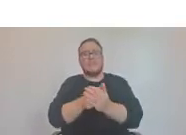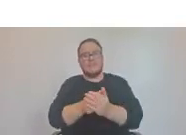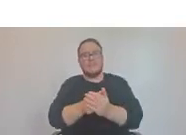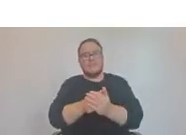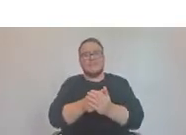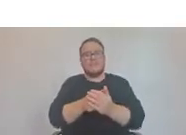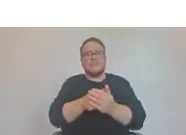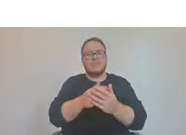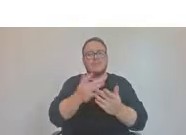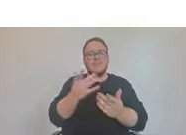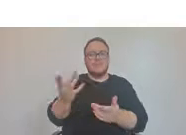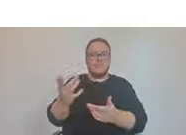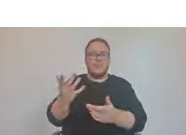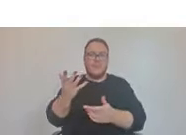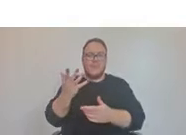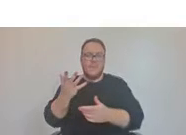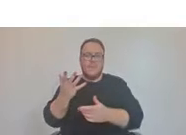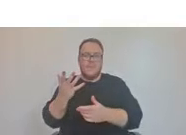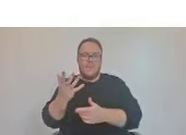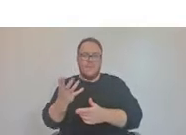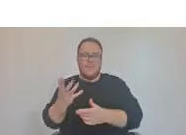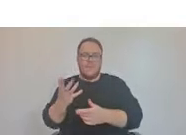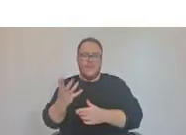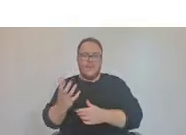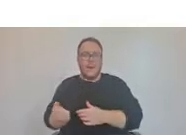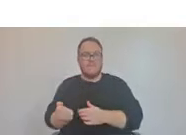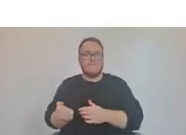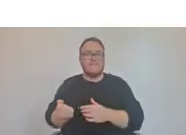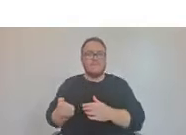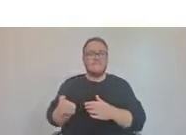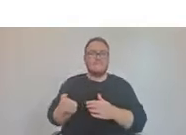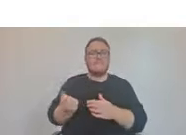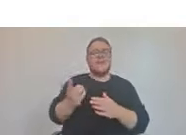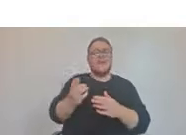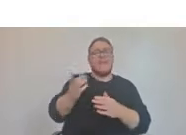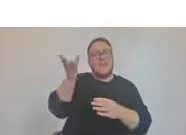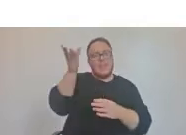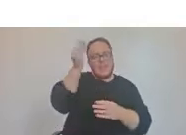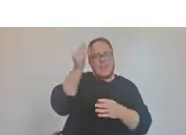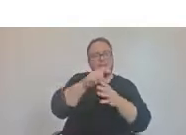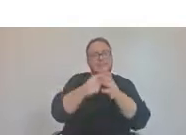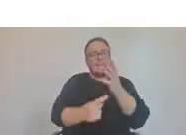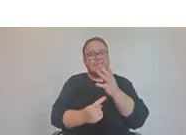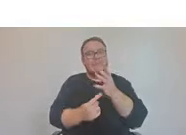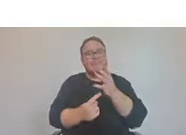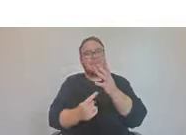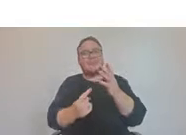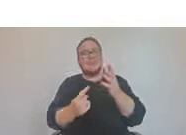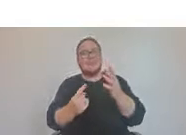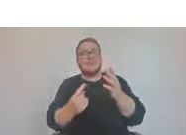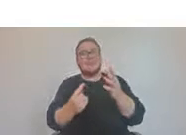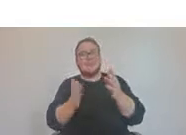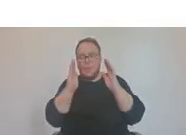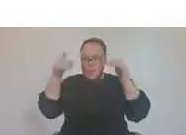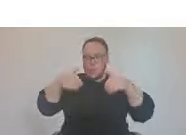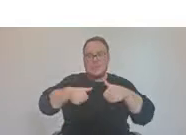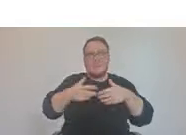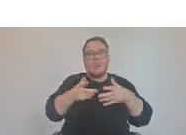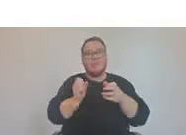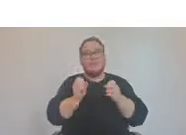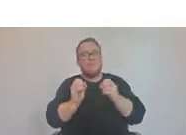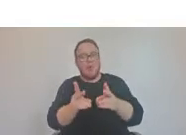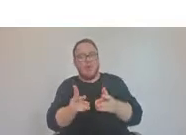children and young people to access. We now have a learning disabilities and autism programme board, which brings together all key